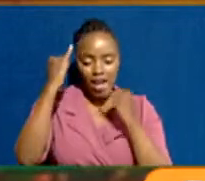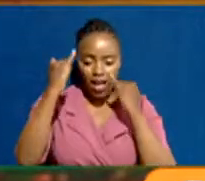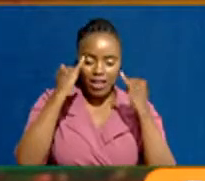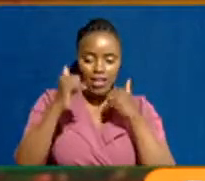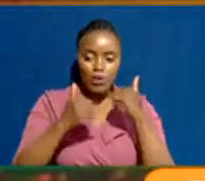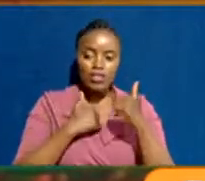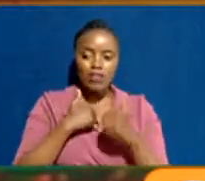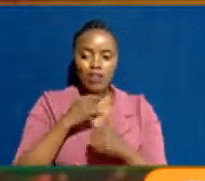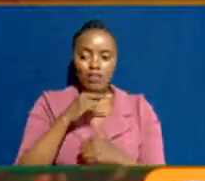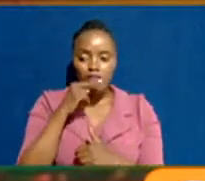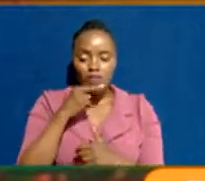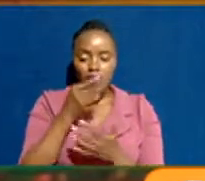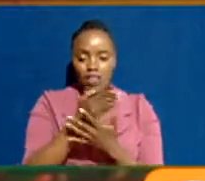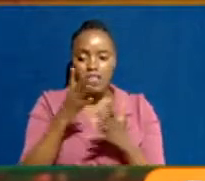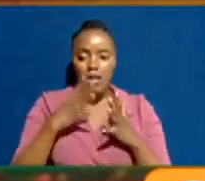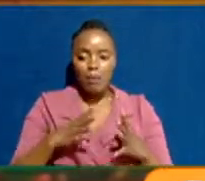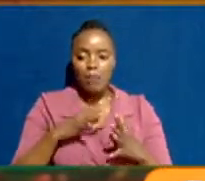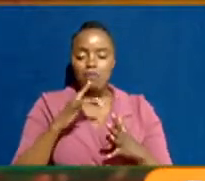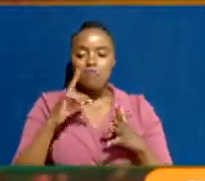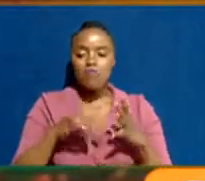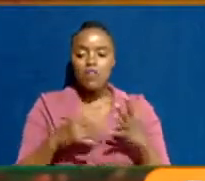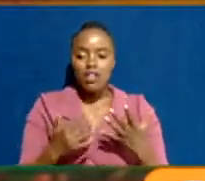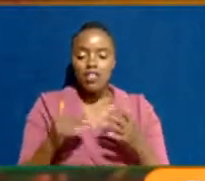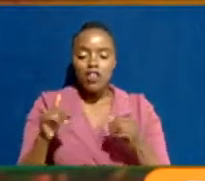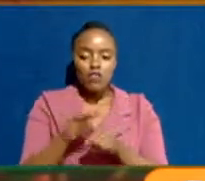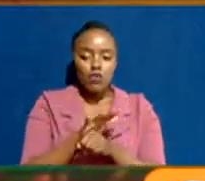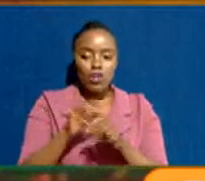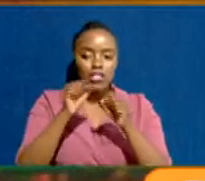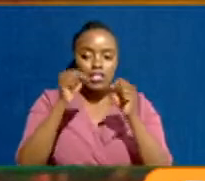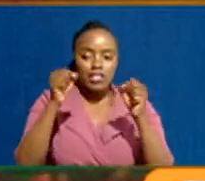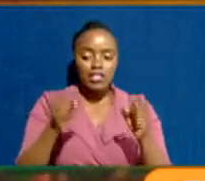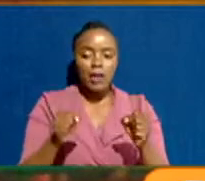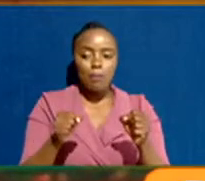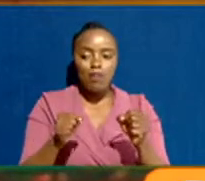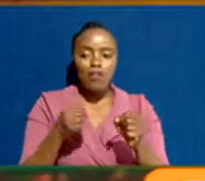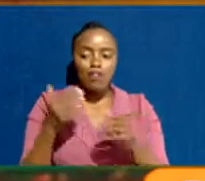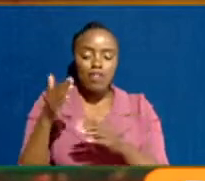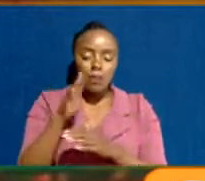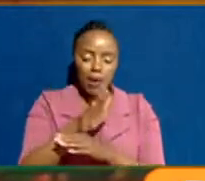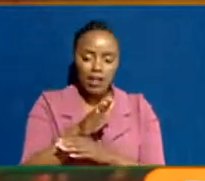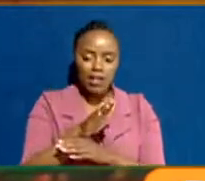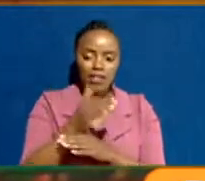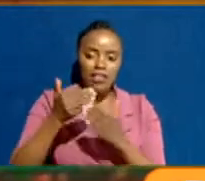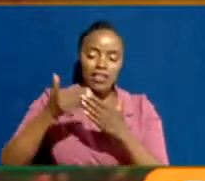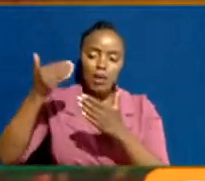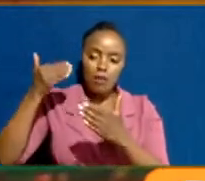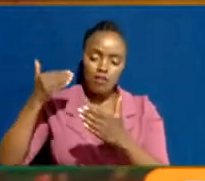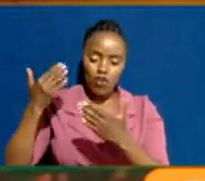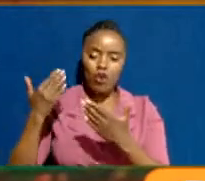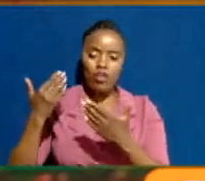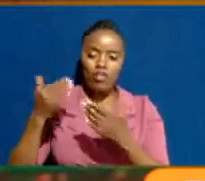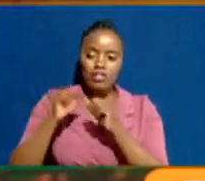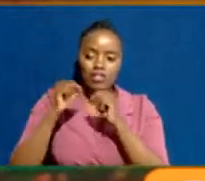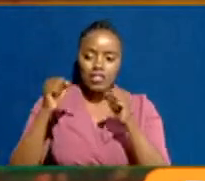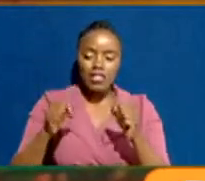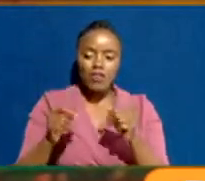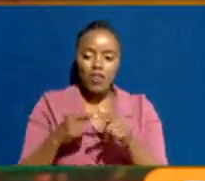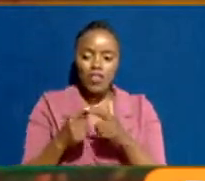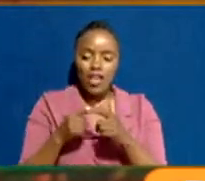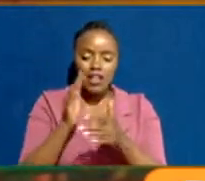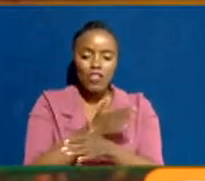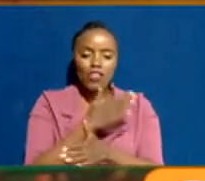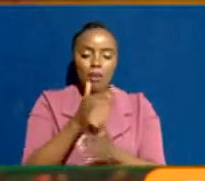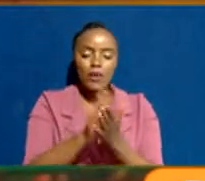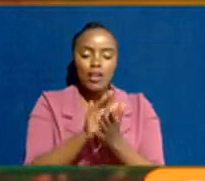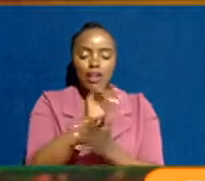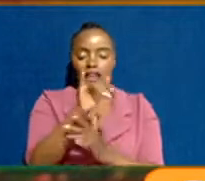the one by YNG that we can refer to the old system, yeah. bring back the art and craft, the music, and